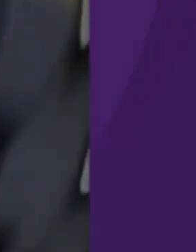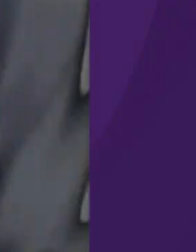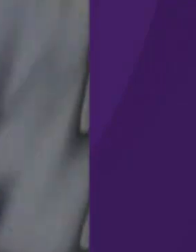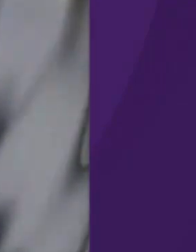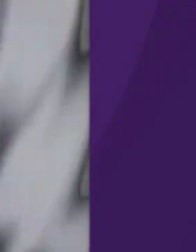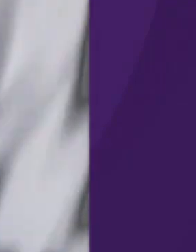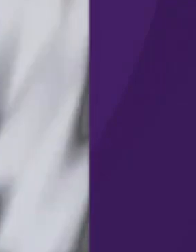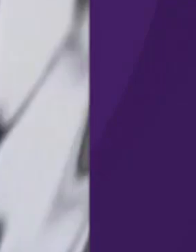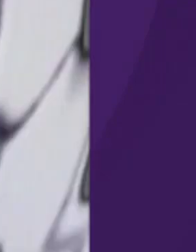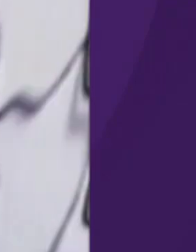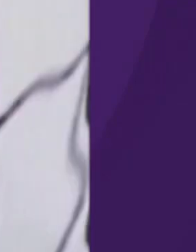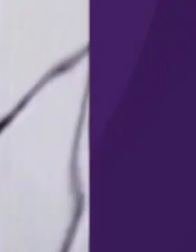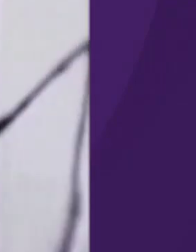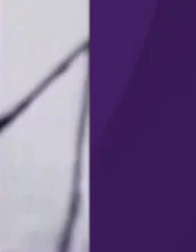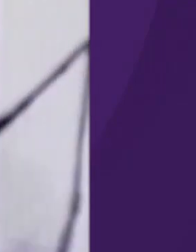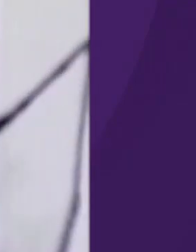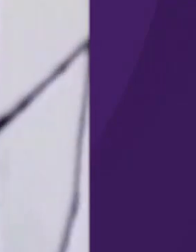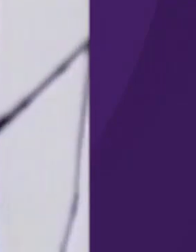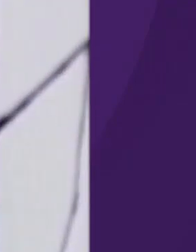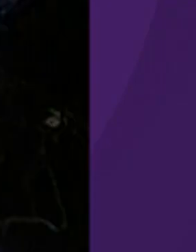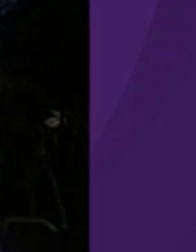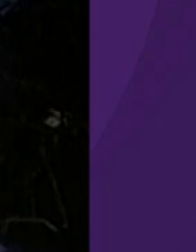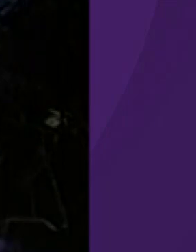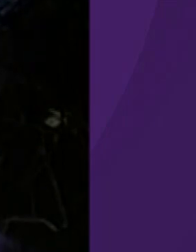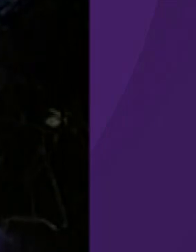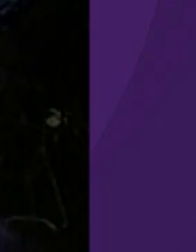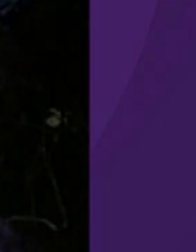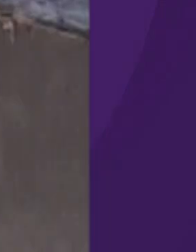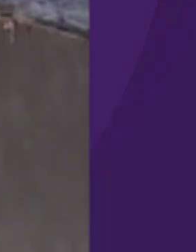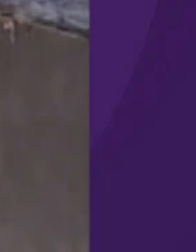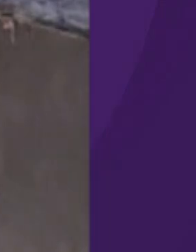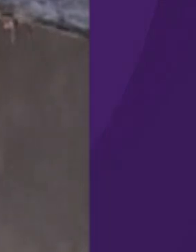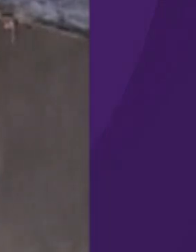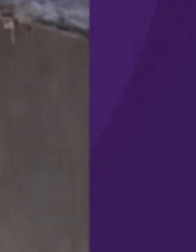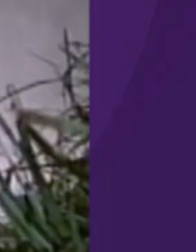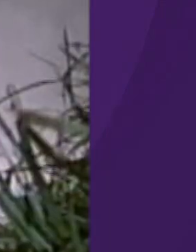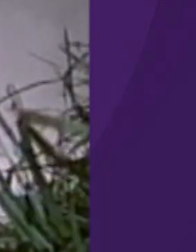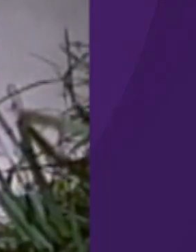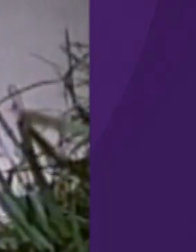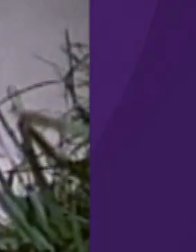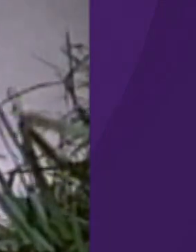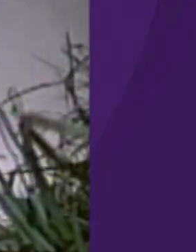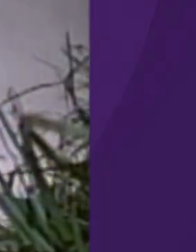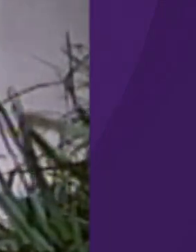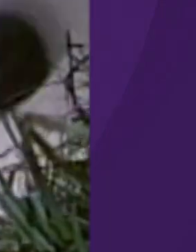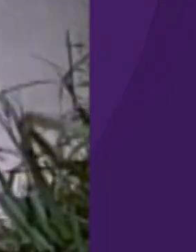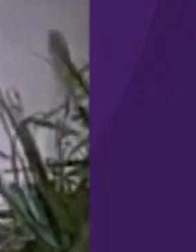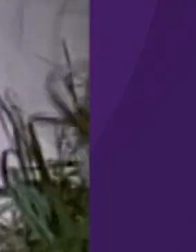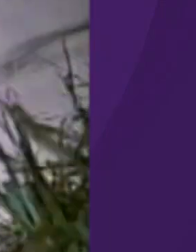are places. This man is the protagonist of danger,